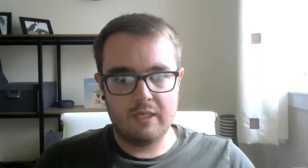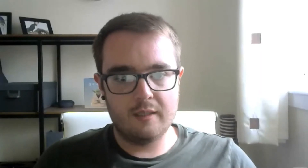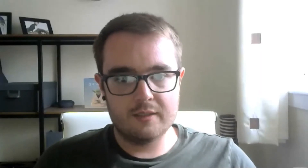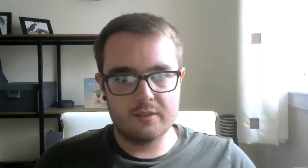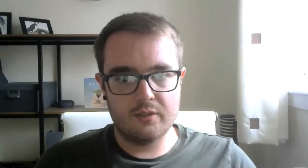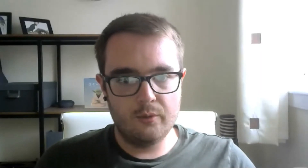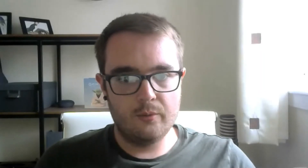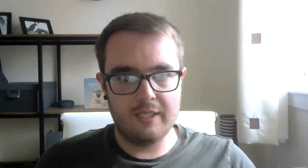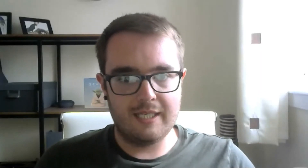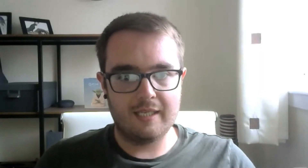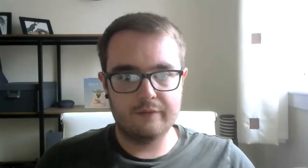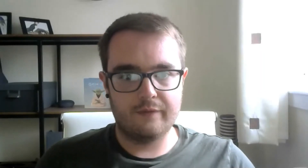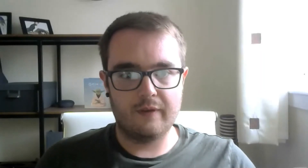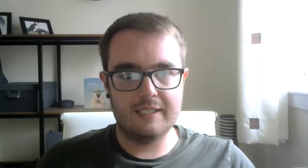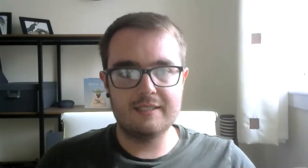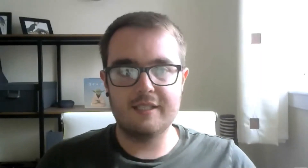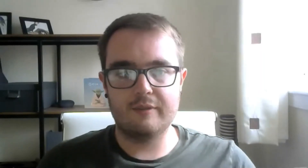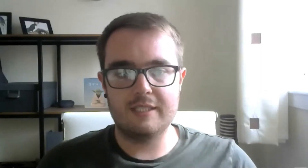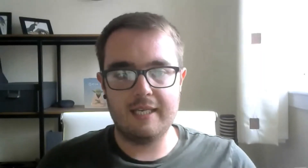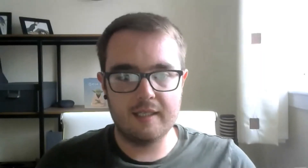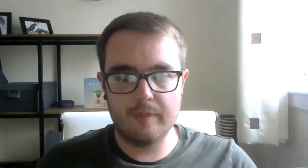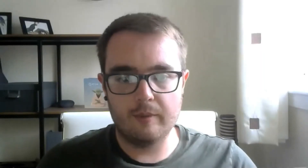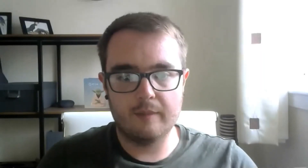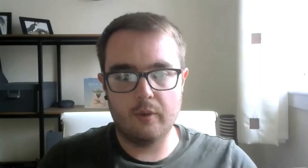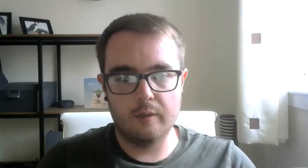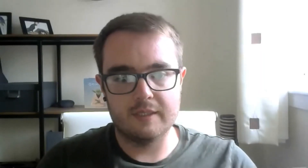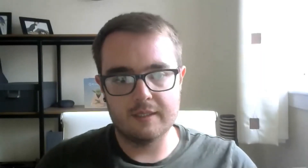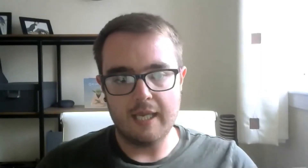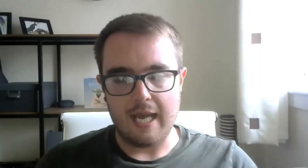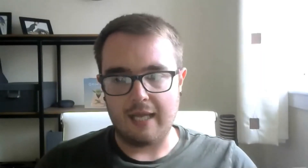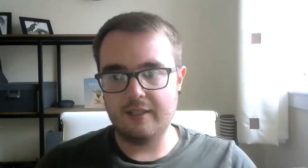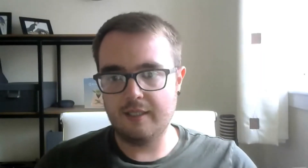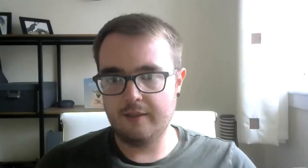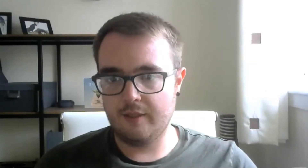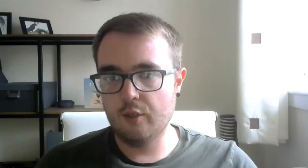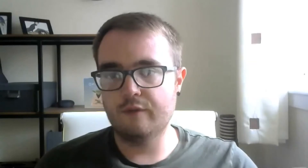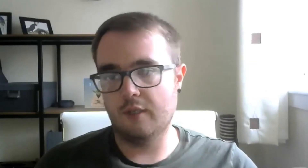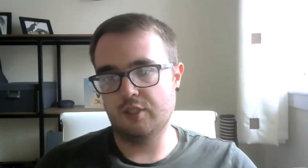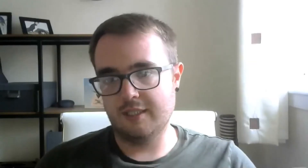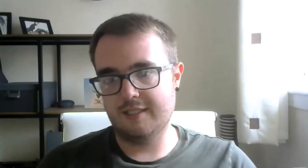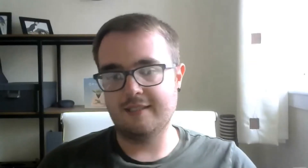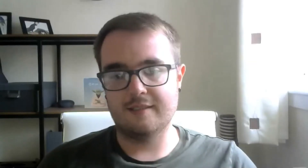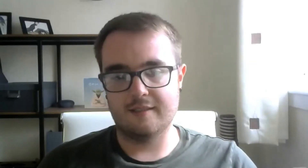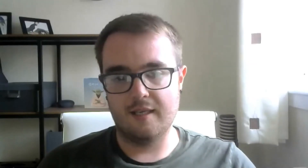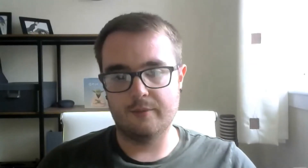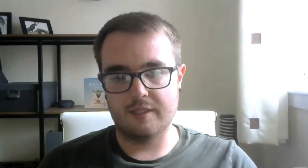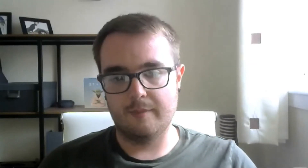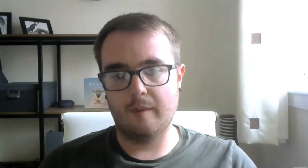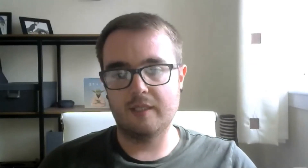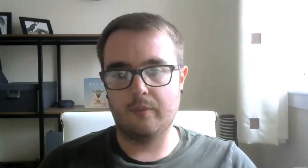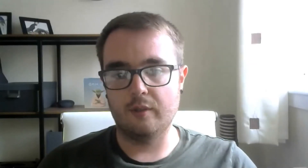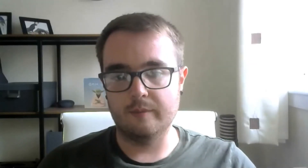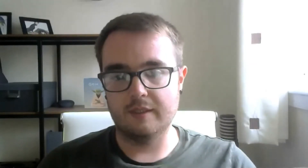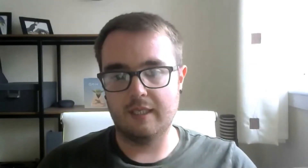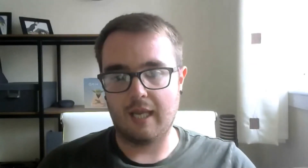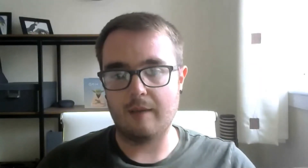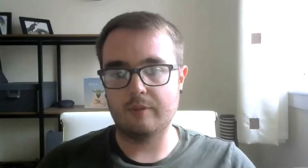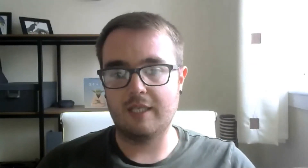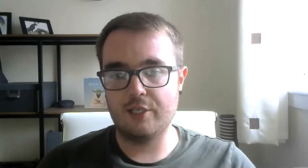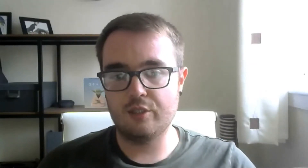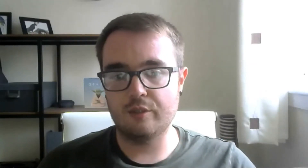With regards to the kind of considering taking the public appointment, I think the overarching consensus there was that the public